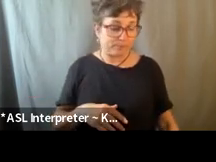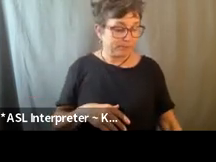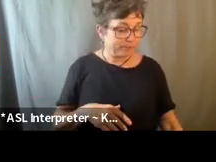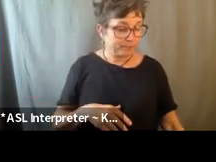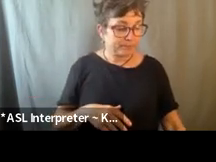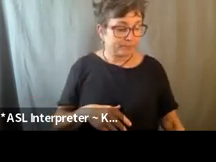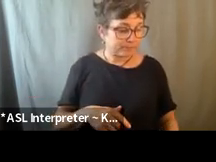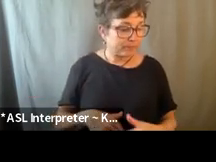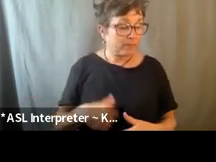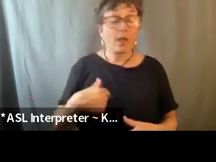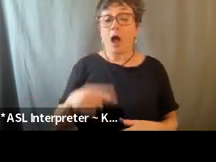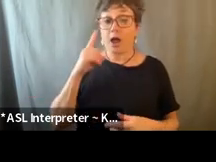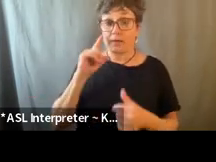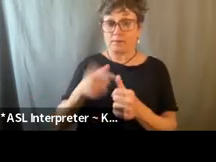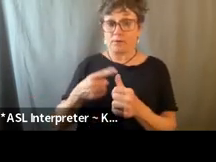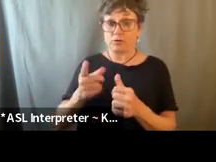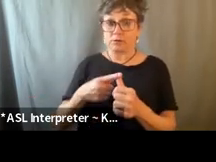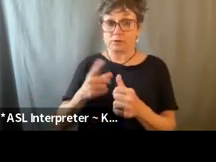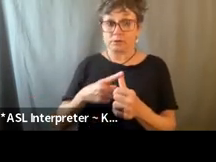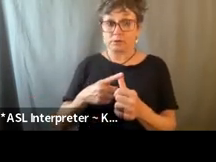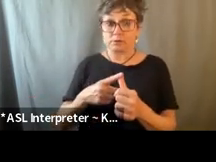the first thing that comes to mind is,